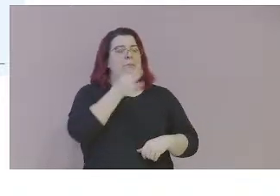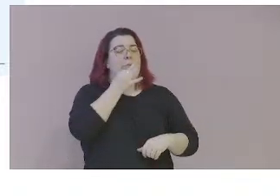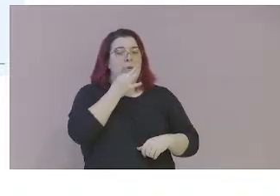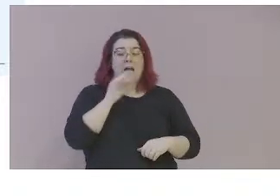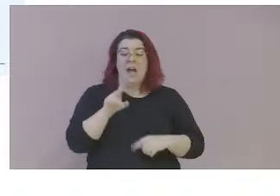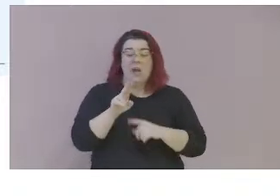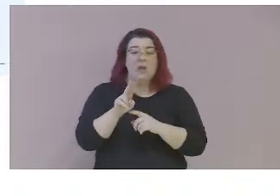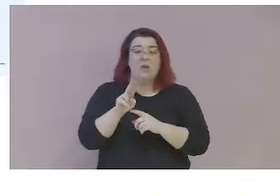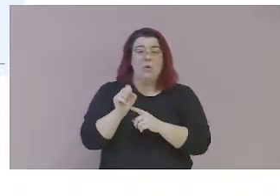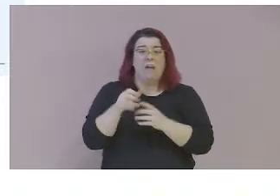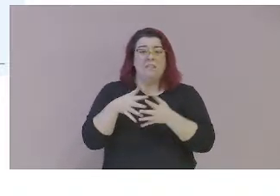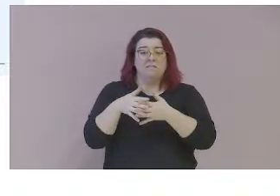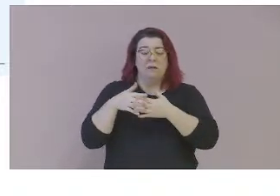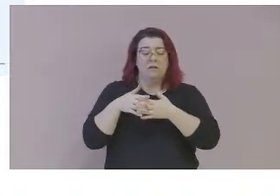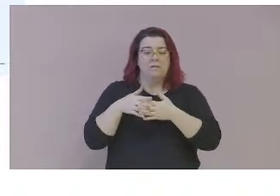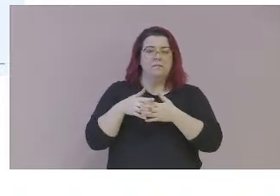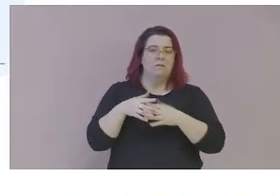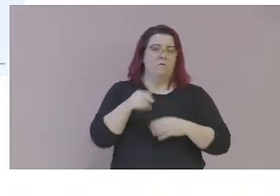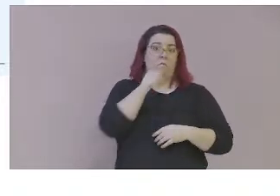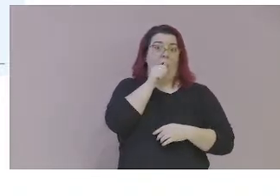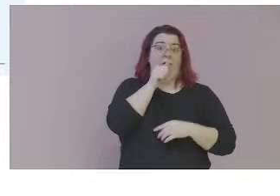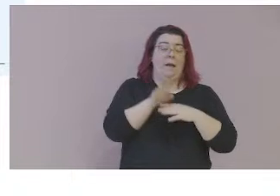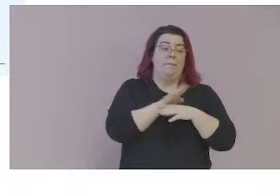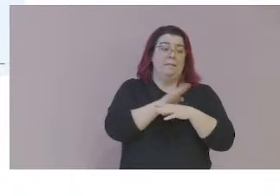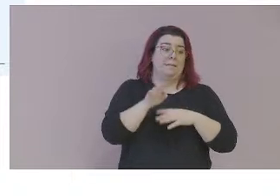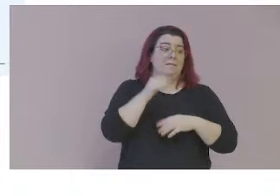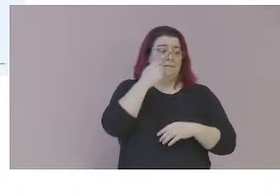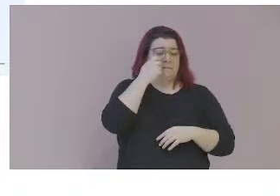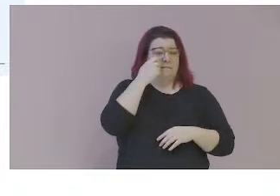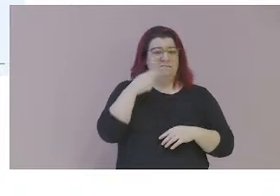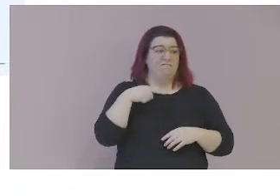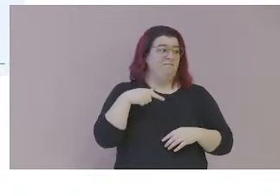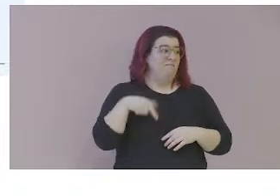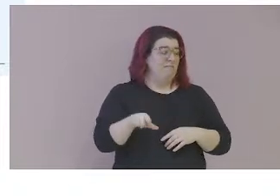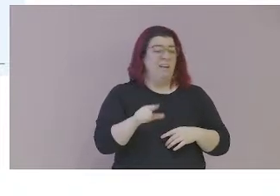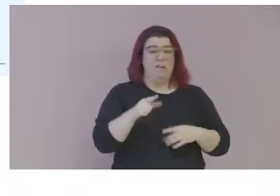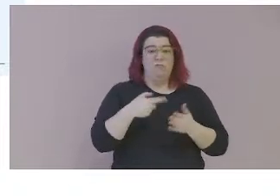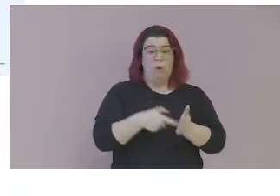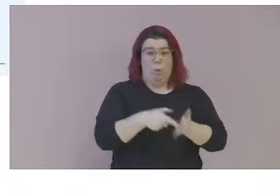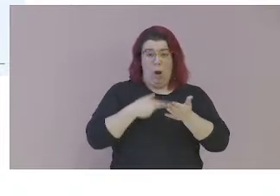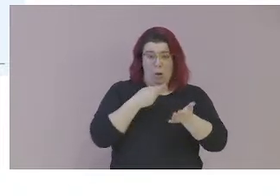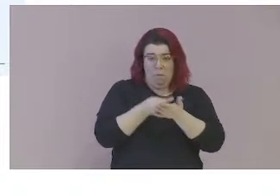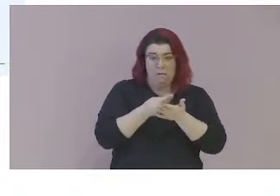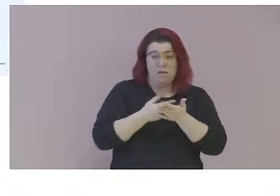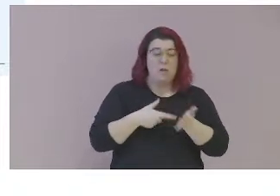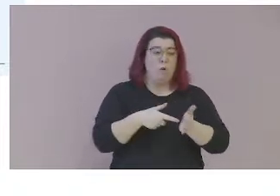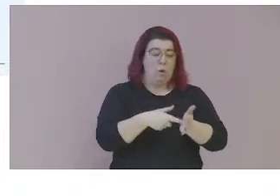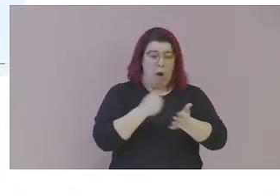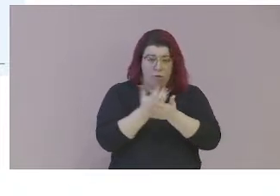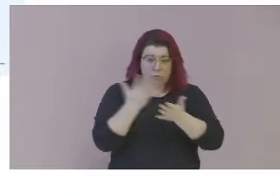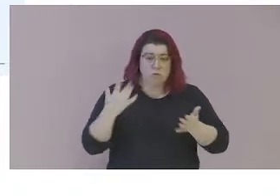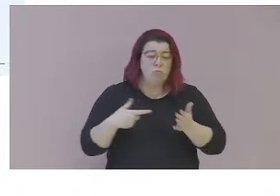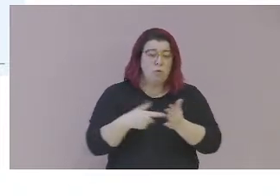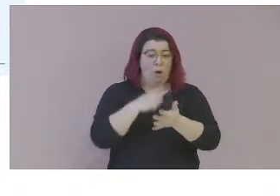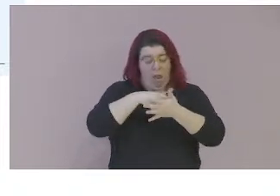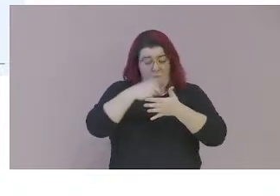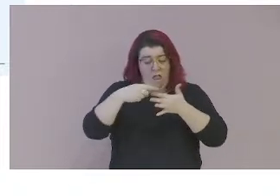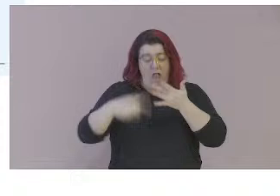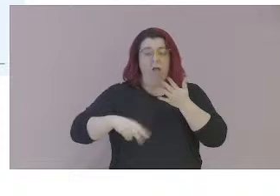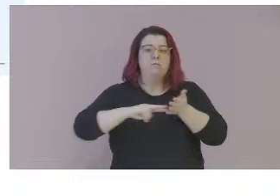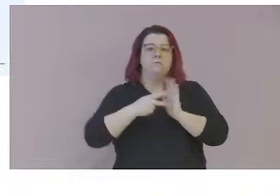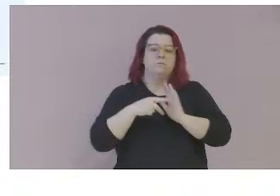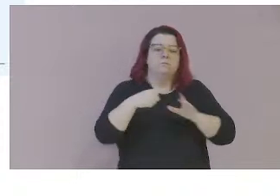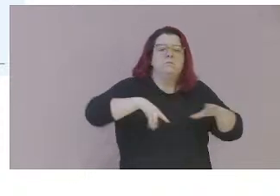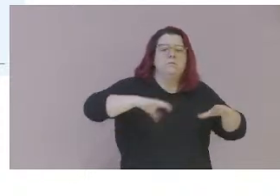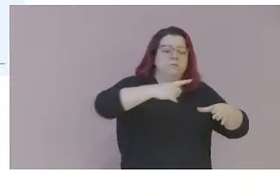privatized context that generates scarcity around healthcare, even in everyday times,